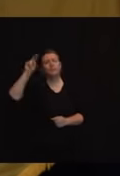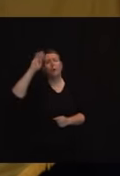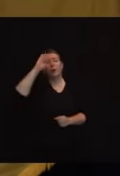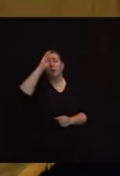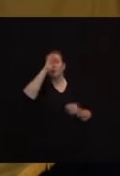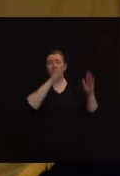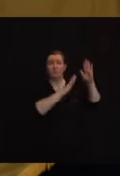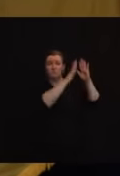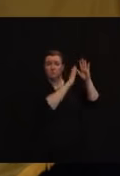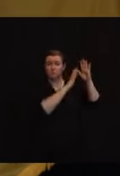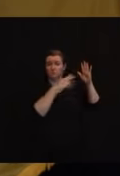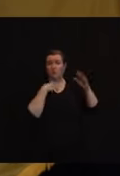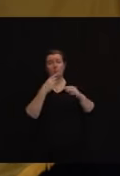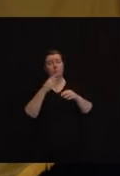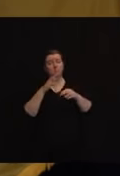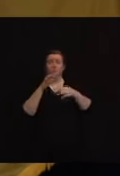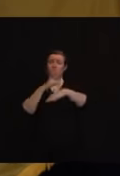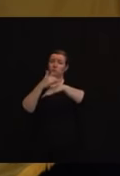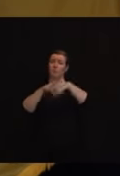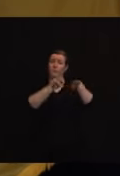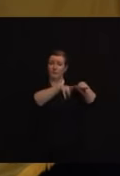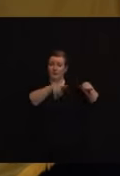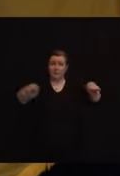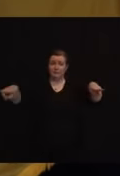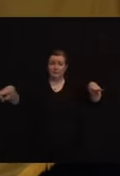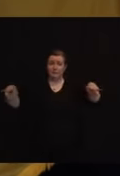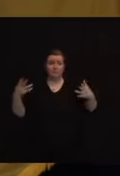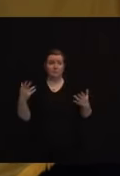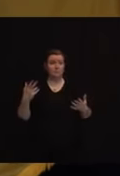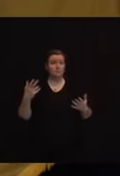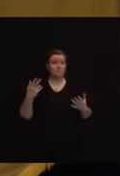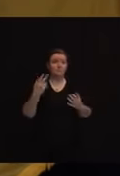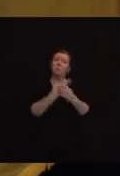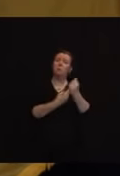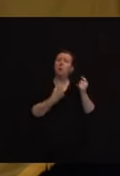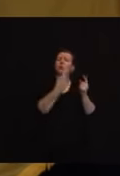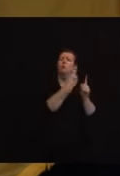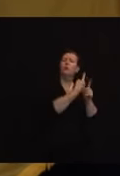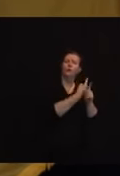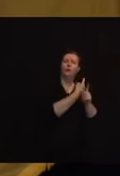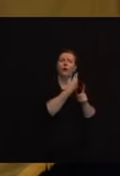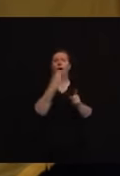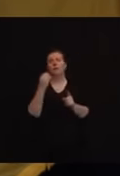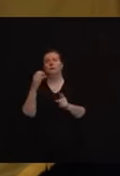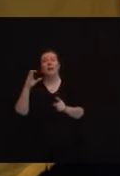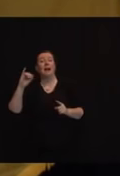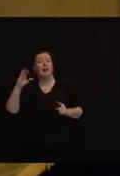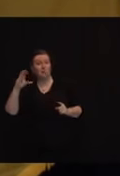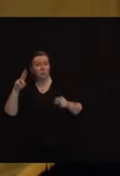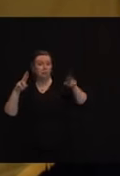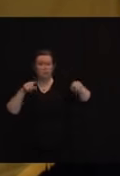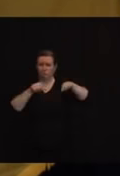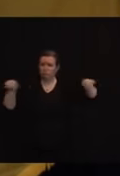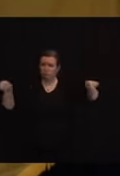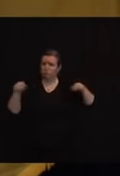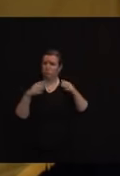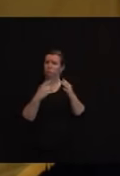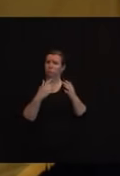capacity, both in intensive care and also in medical surgical beds. However, the central